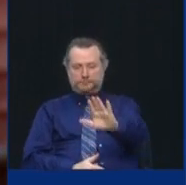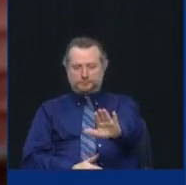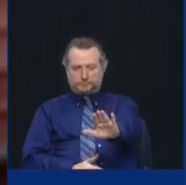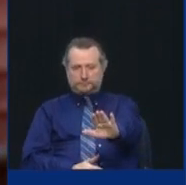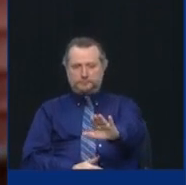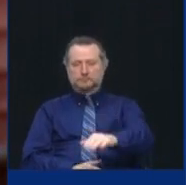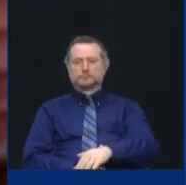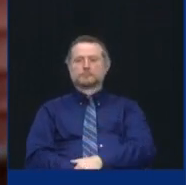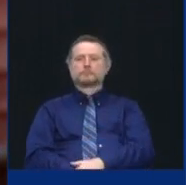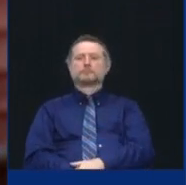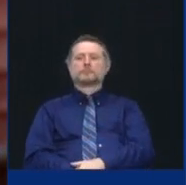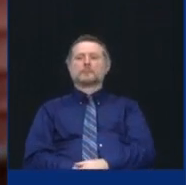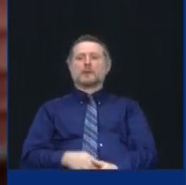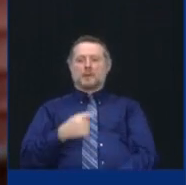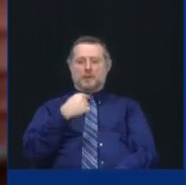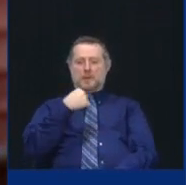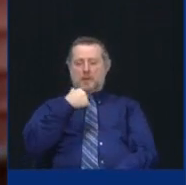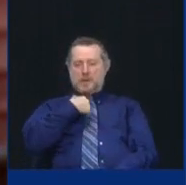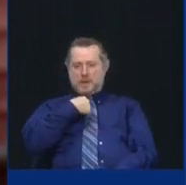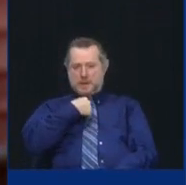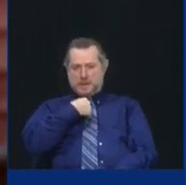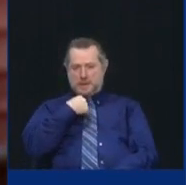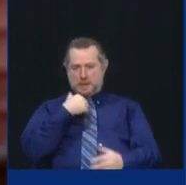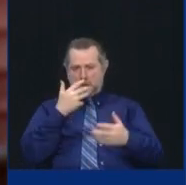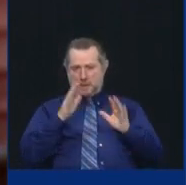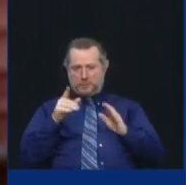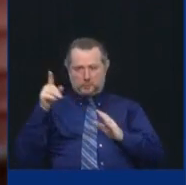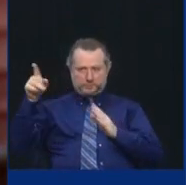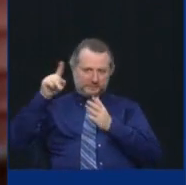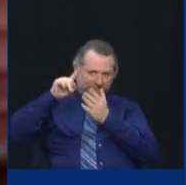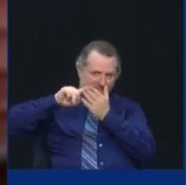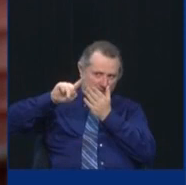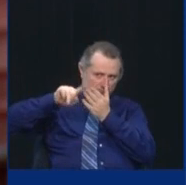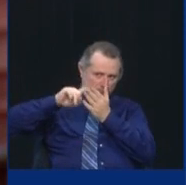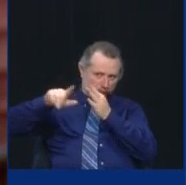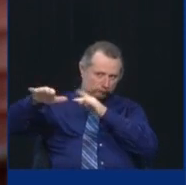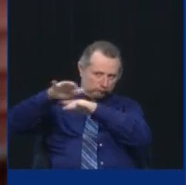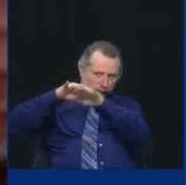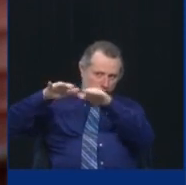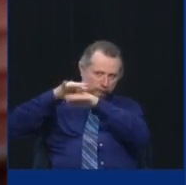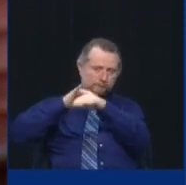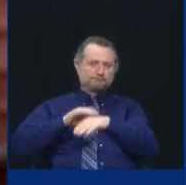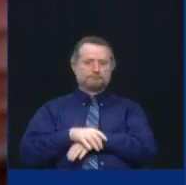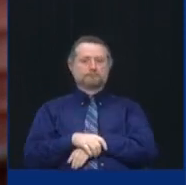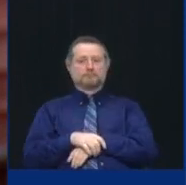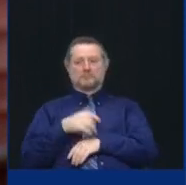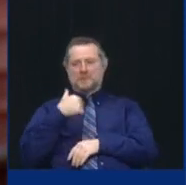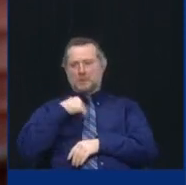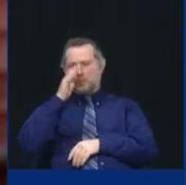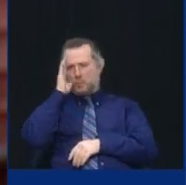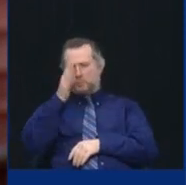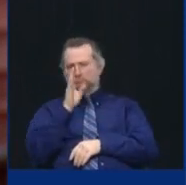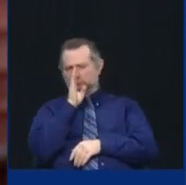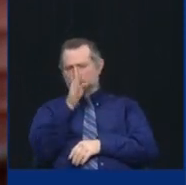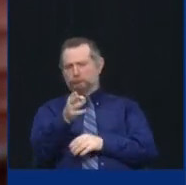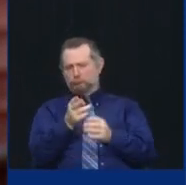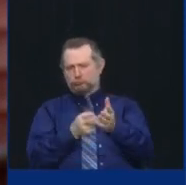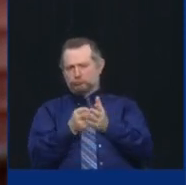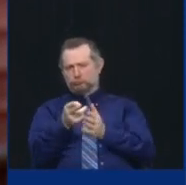Let me finish the answer. I let them do the review, and then I'm going to tell you the truth and the